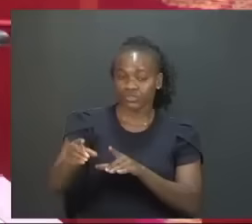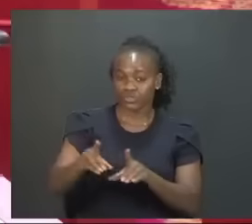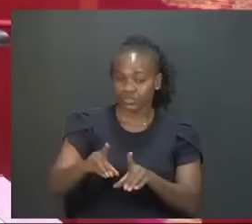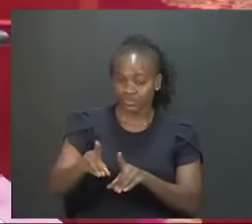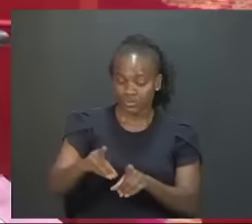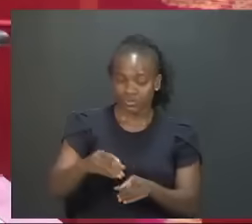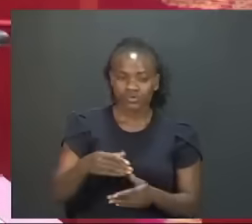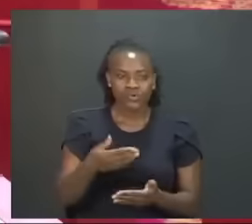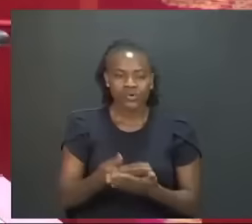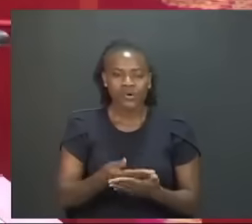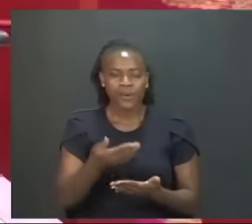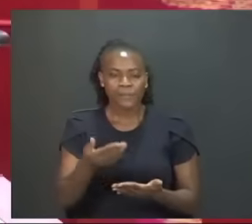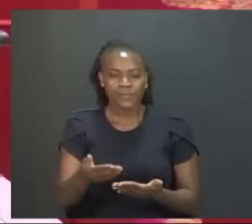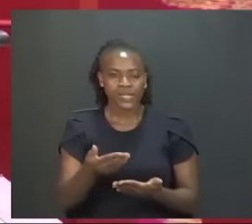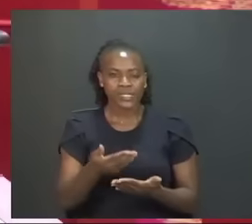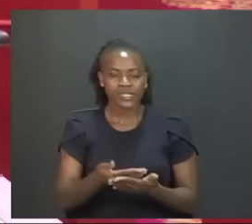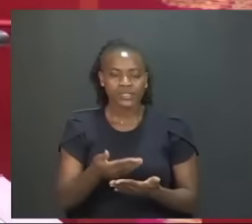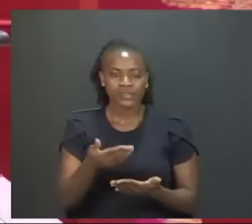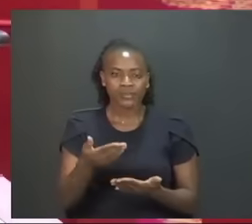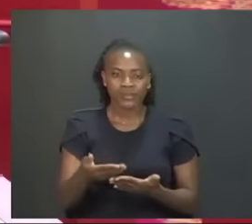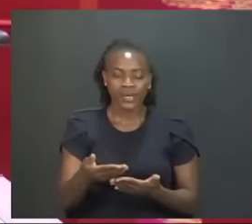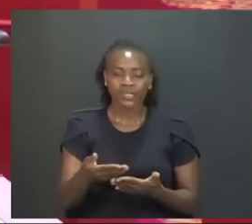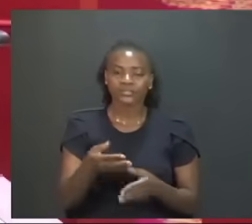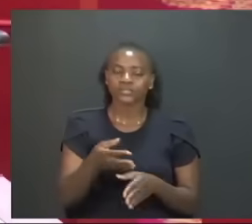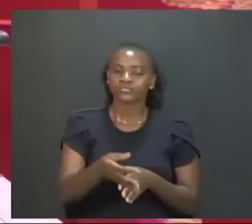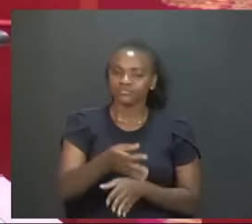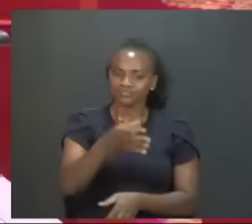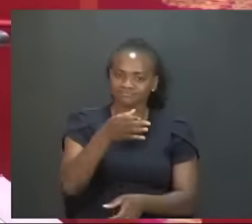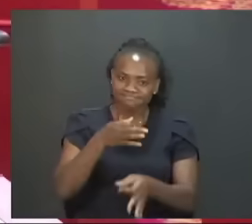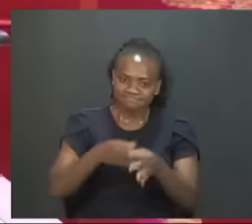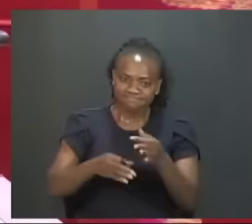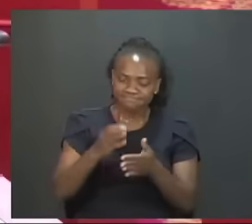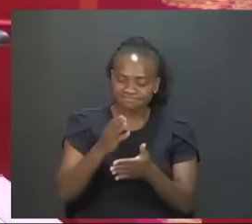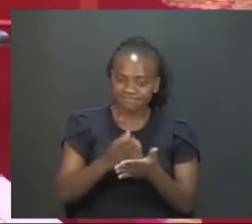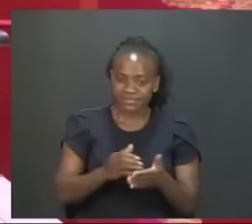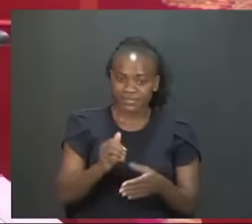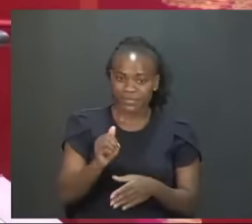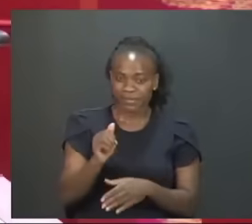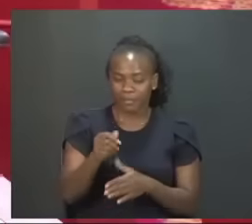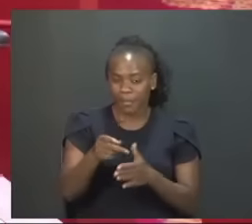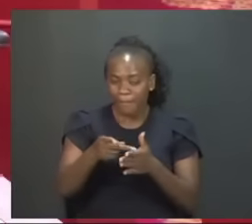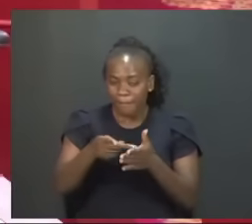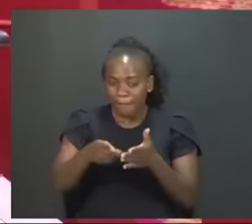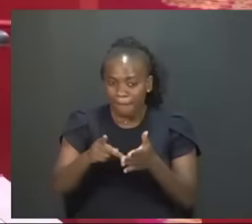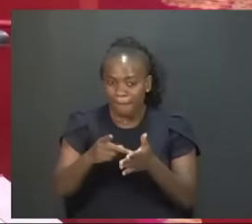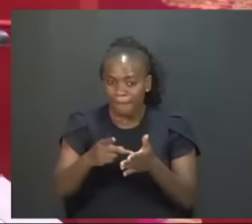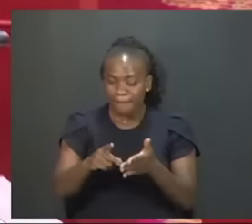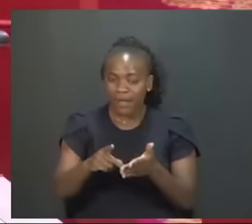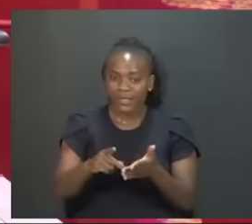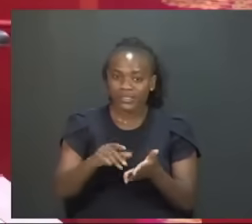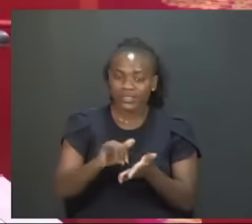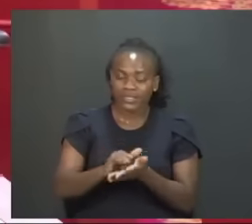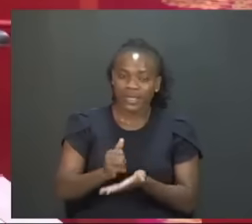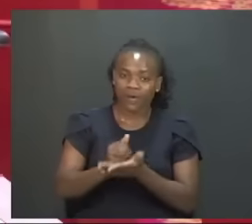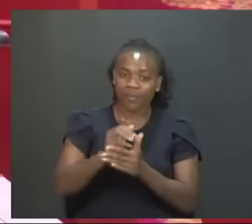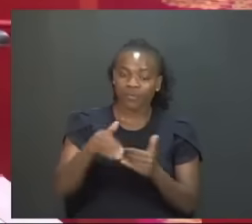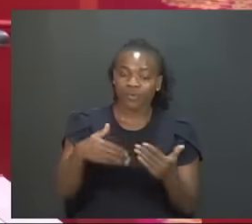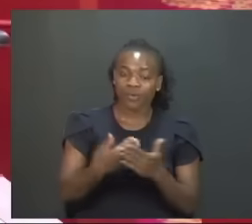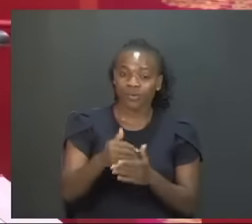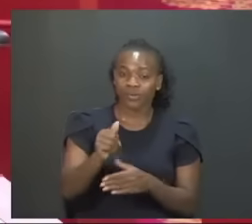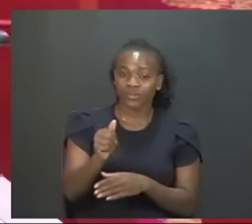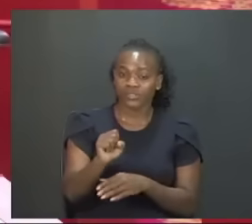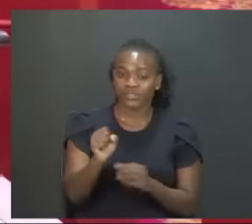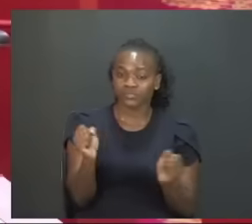procure the replacement of some essential parts that will enable all the air conditioners in